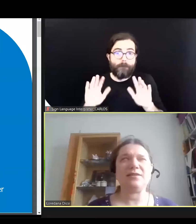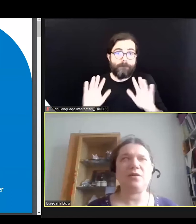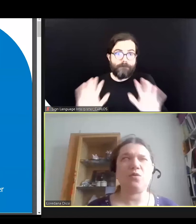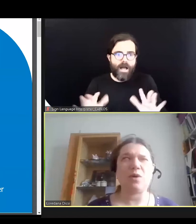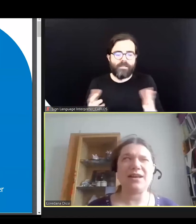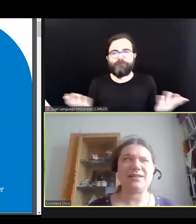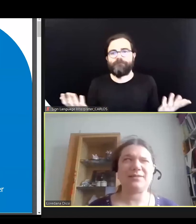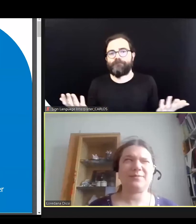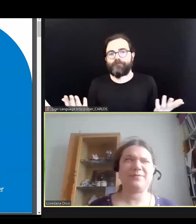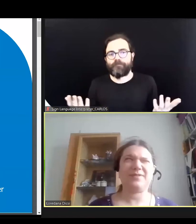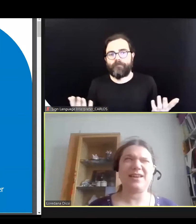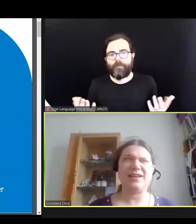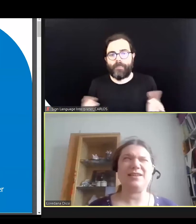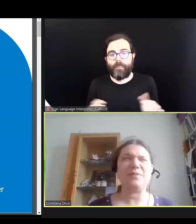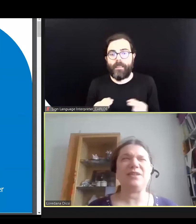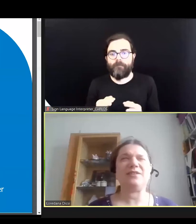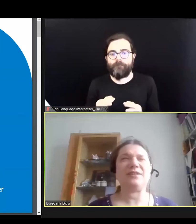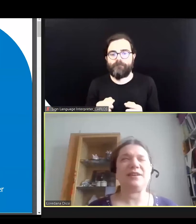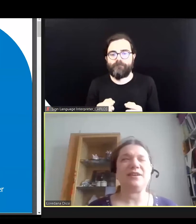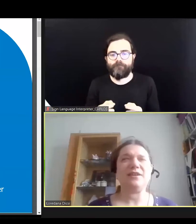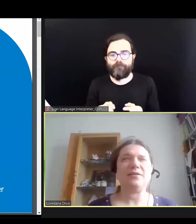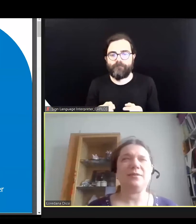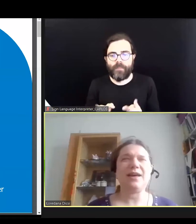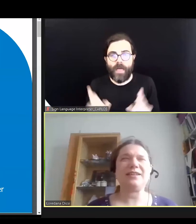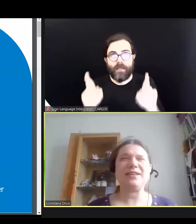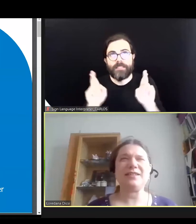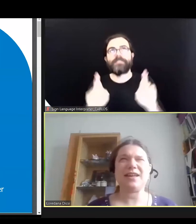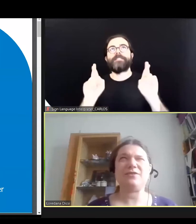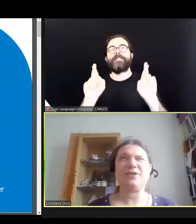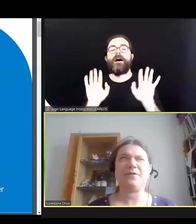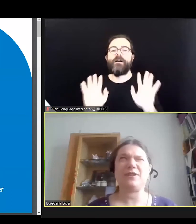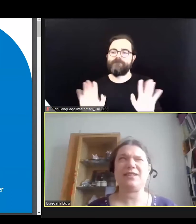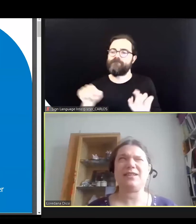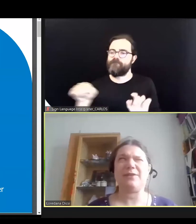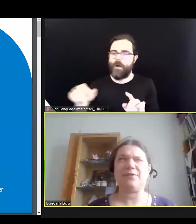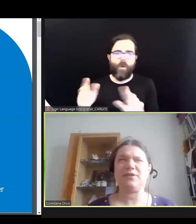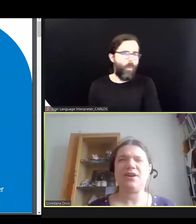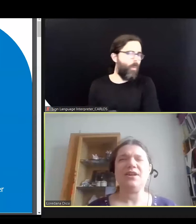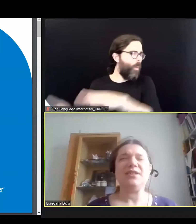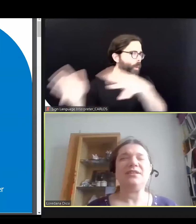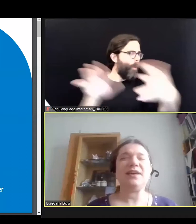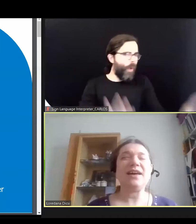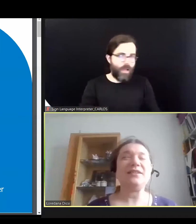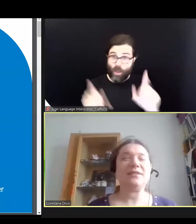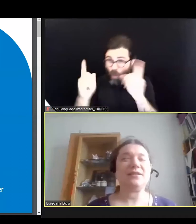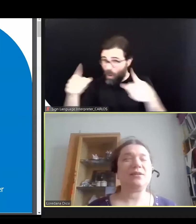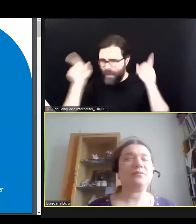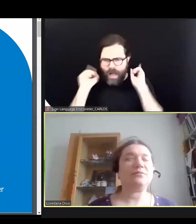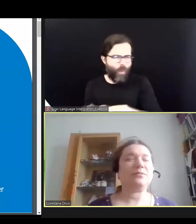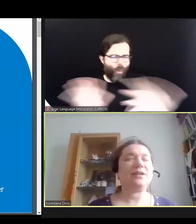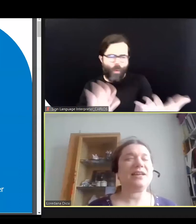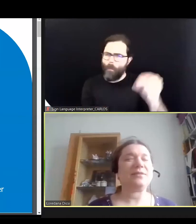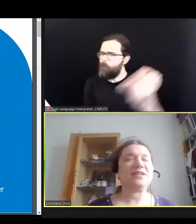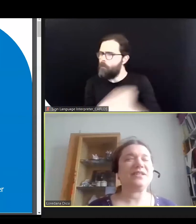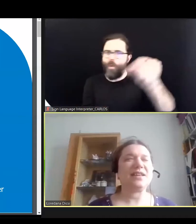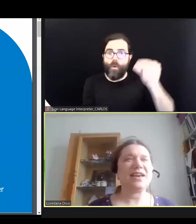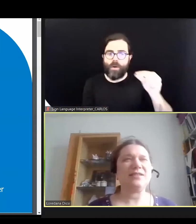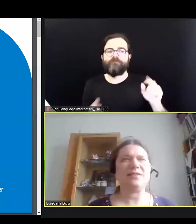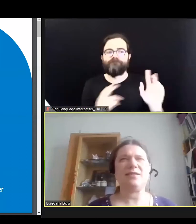made quite immediately, at least at university levels. Then, let